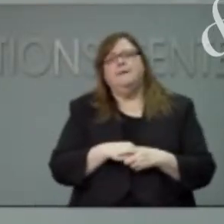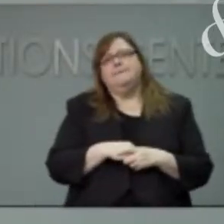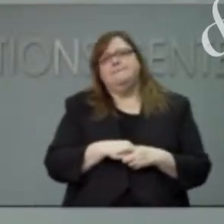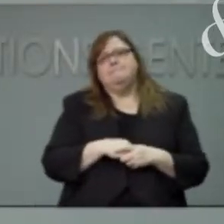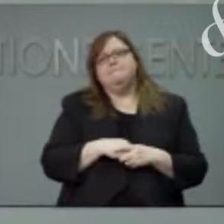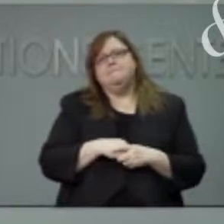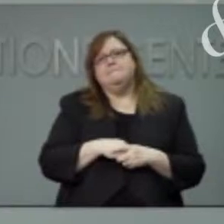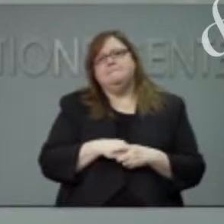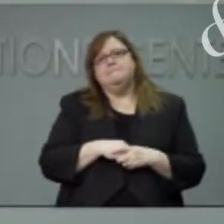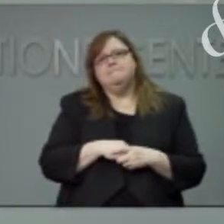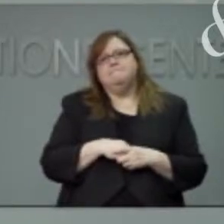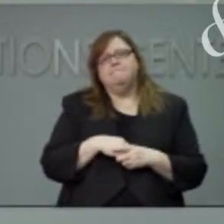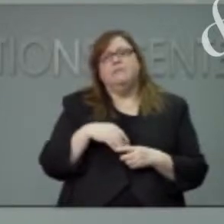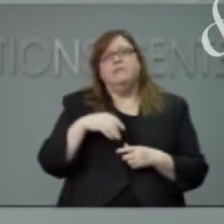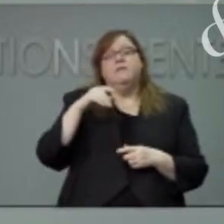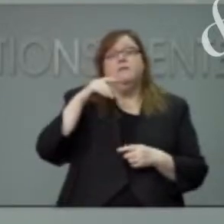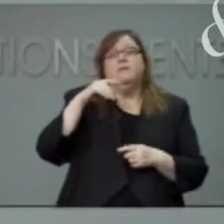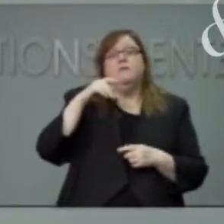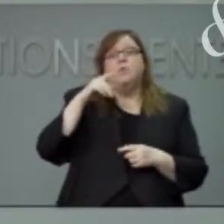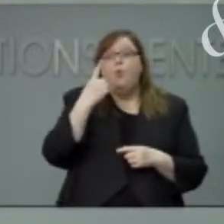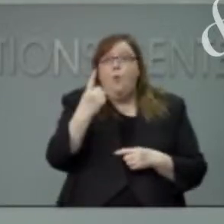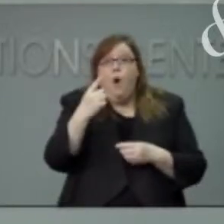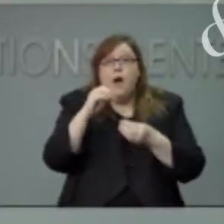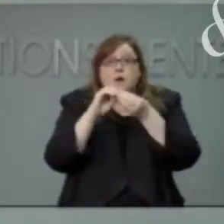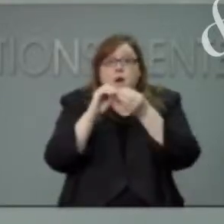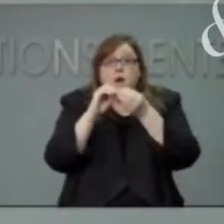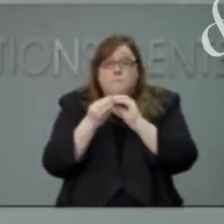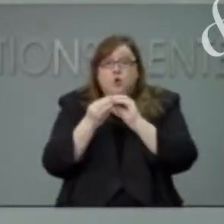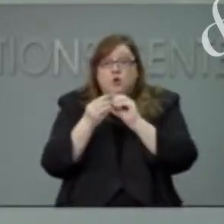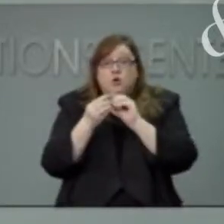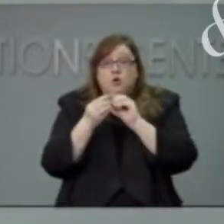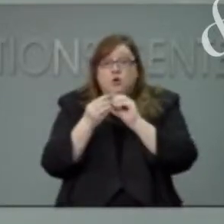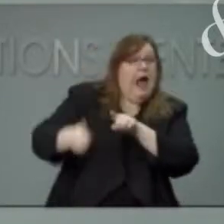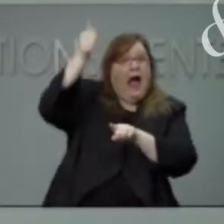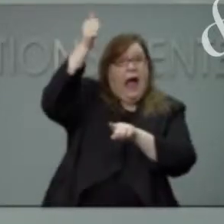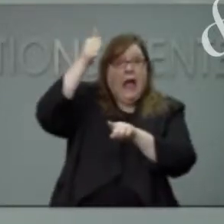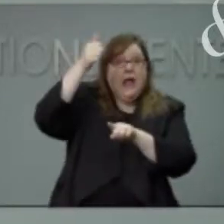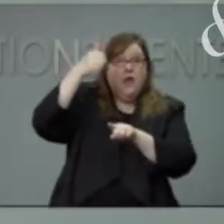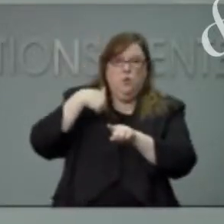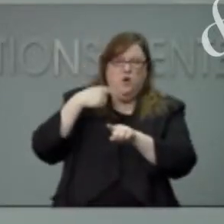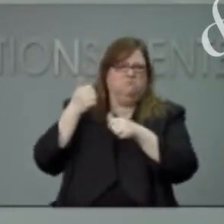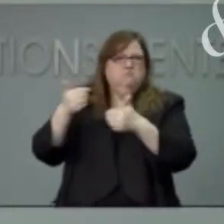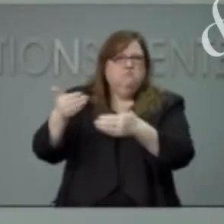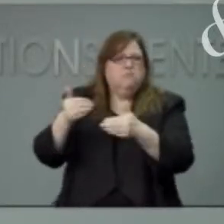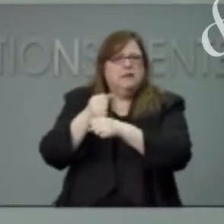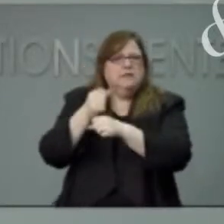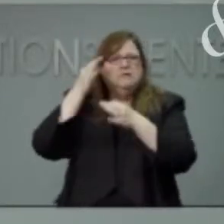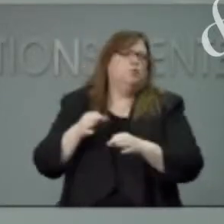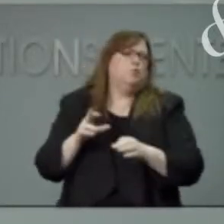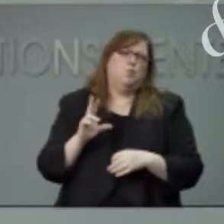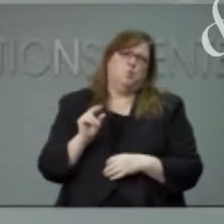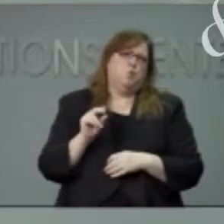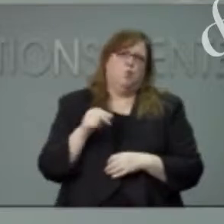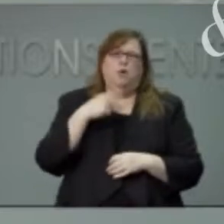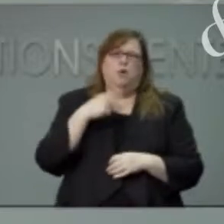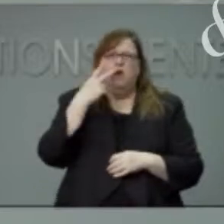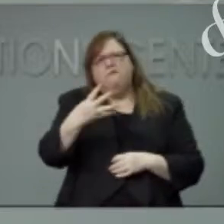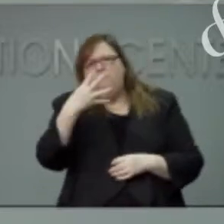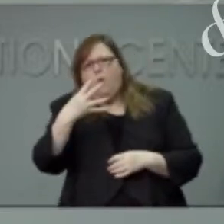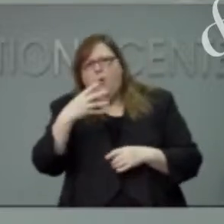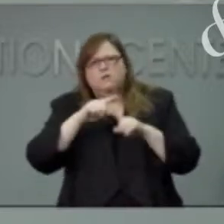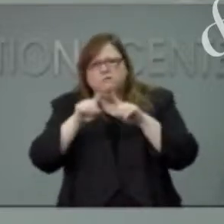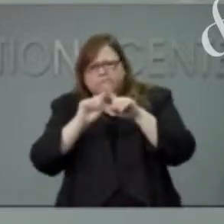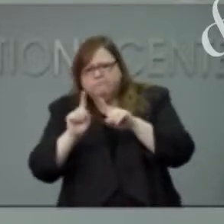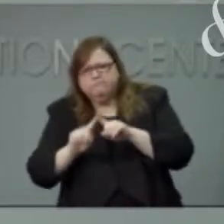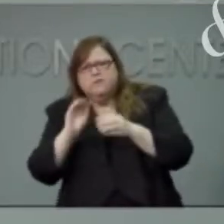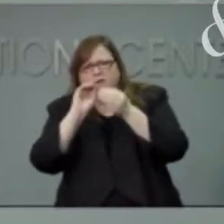So there is no exact metric or one metric. We look at 4 metrics. We look at trends over time, as the governor said, but we also have to look